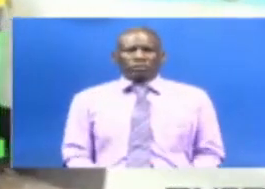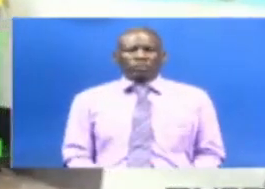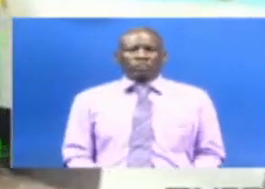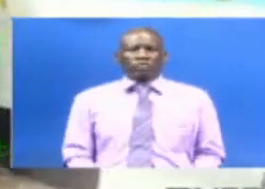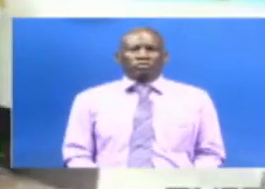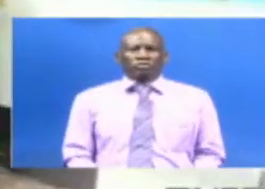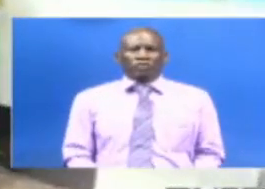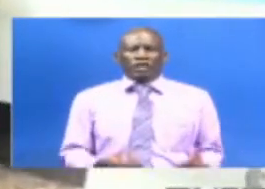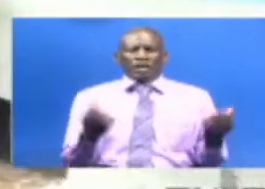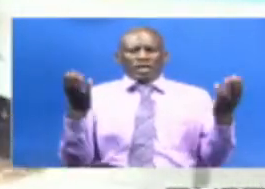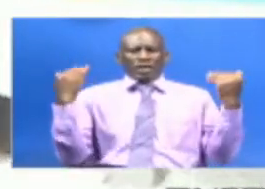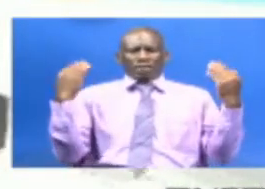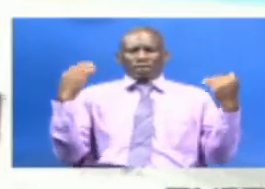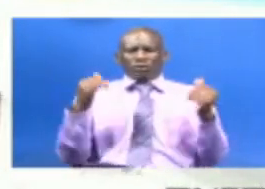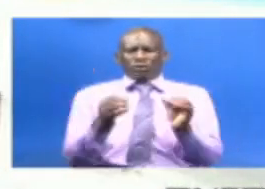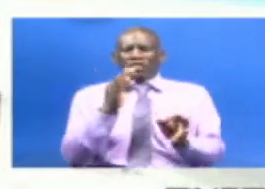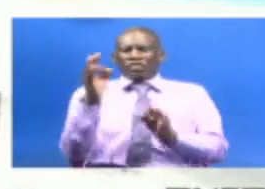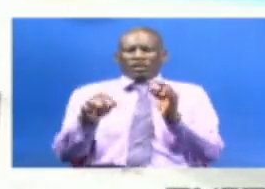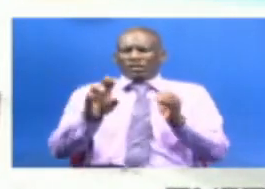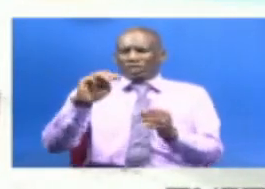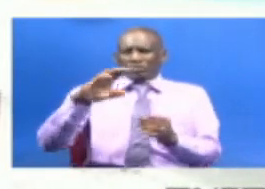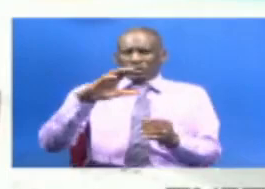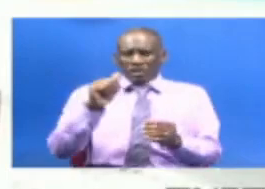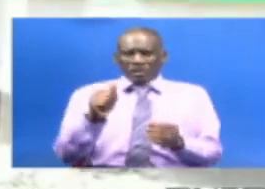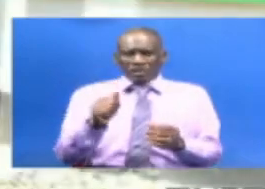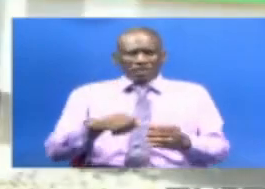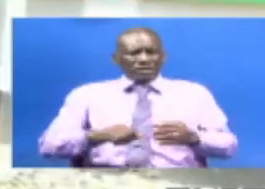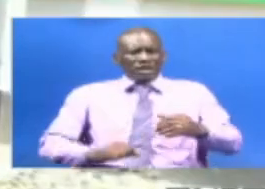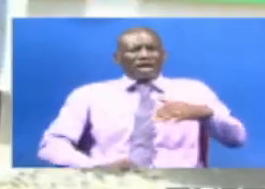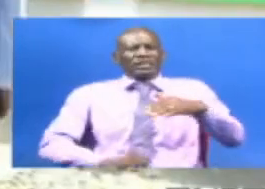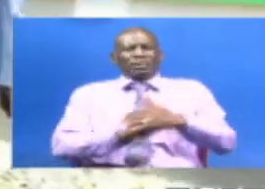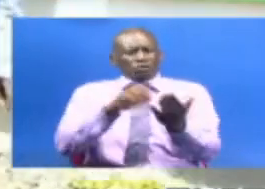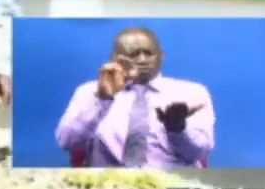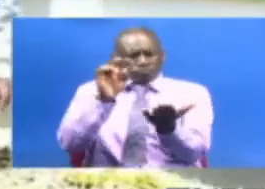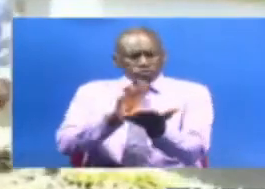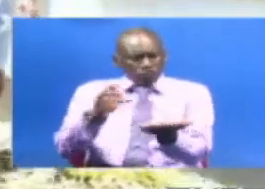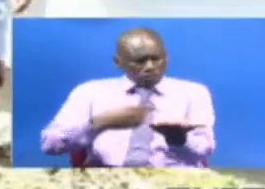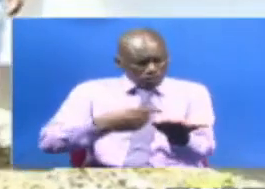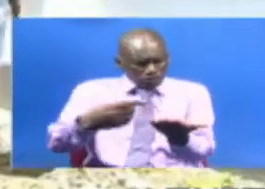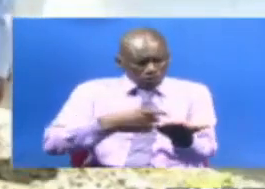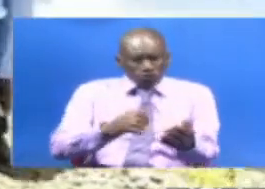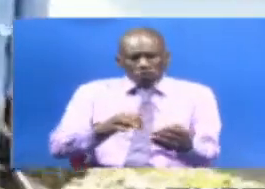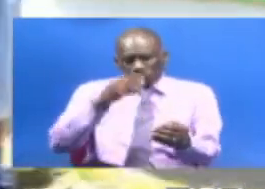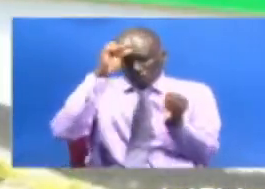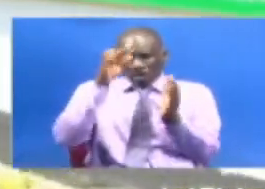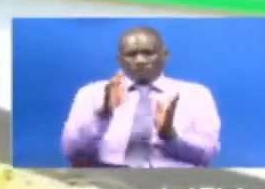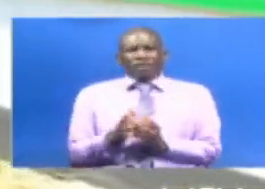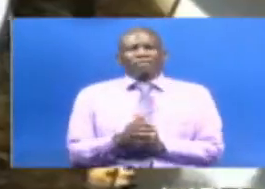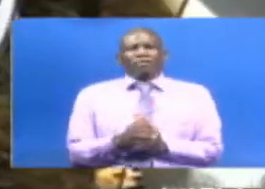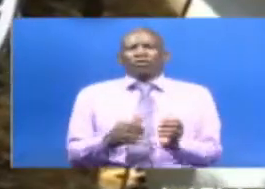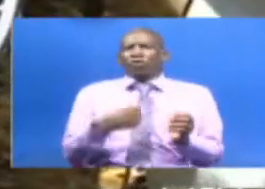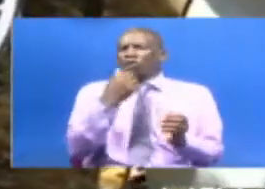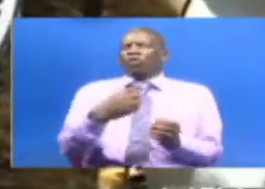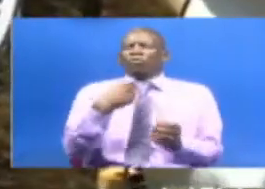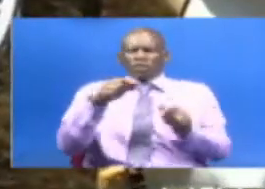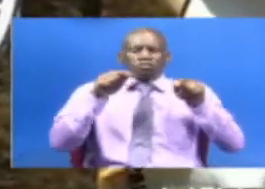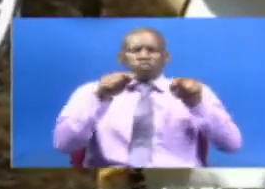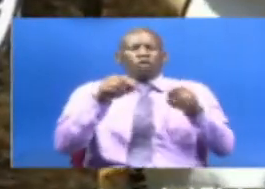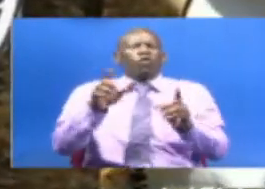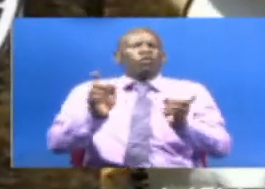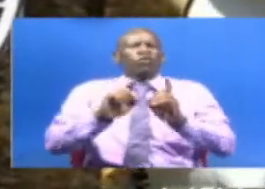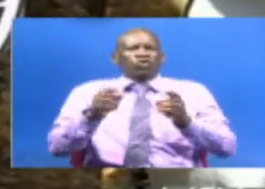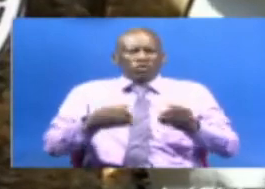In Meru, 33 MCAs gave a nod to the impeachment of Governor Kawira Mwangaza, whom they have accused of failing to